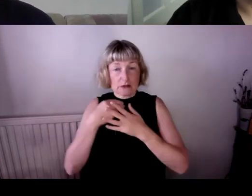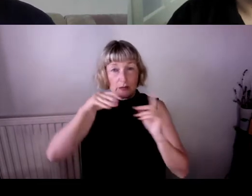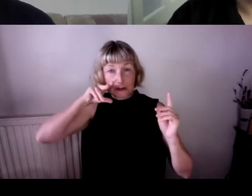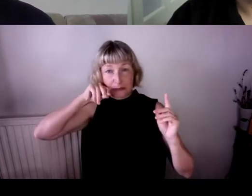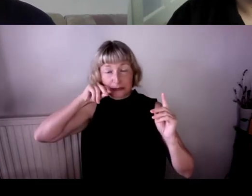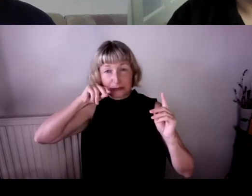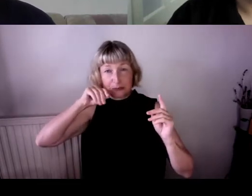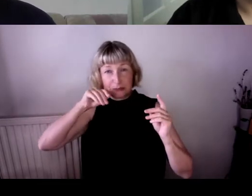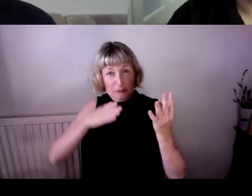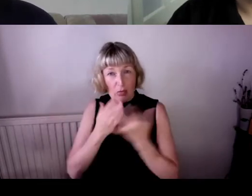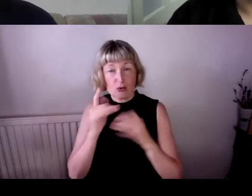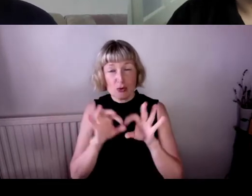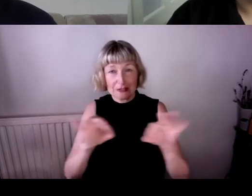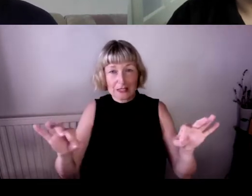as well.